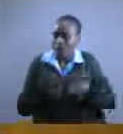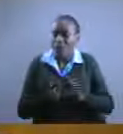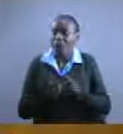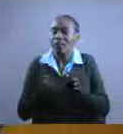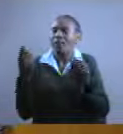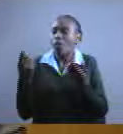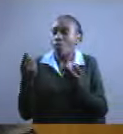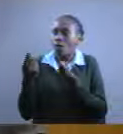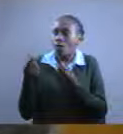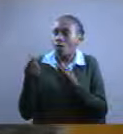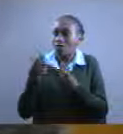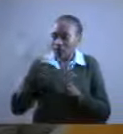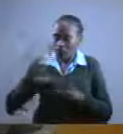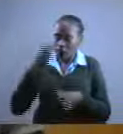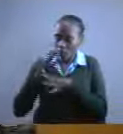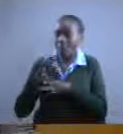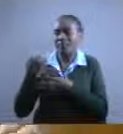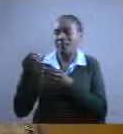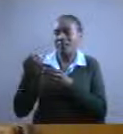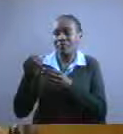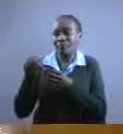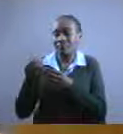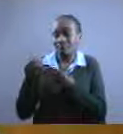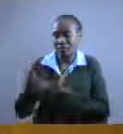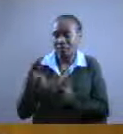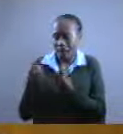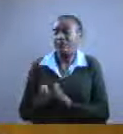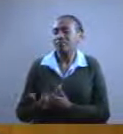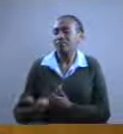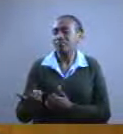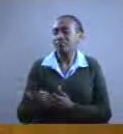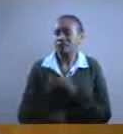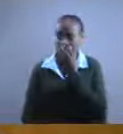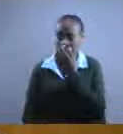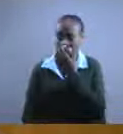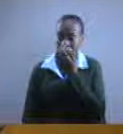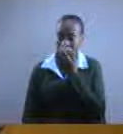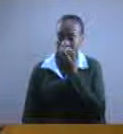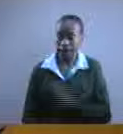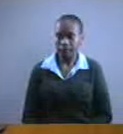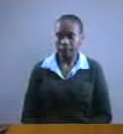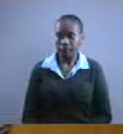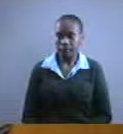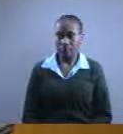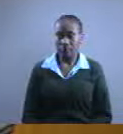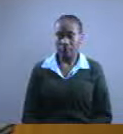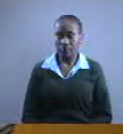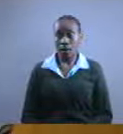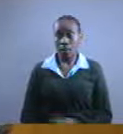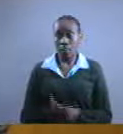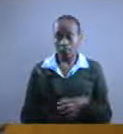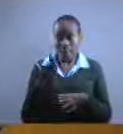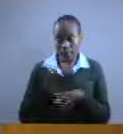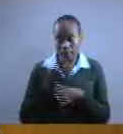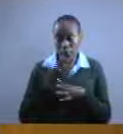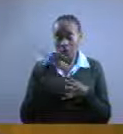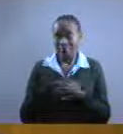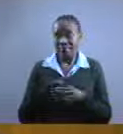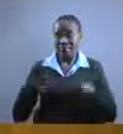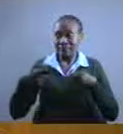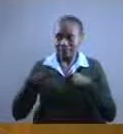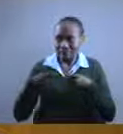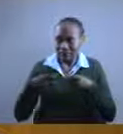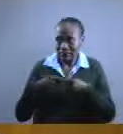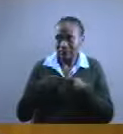currently employed. Honorable Speaker, the Employment Tax Incentive Bill